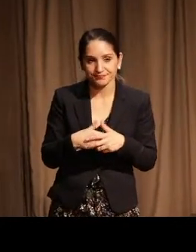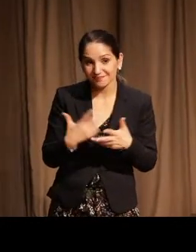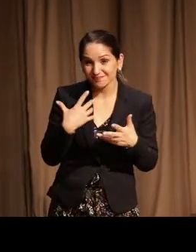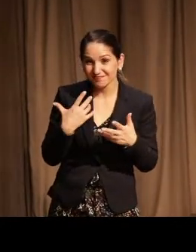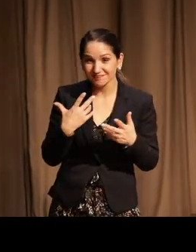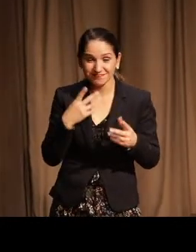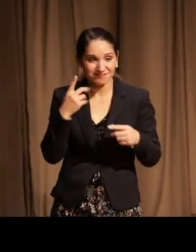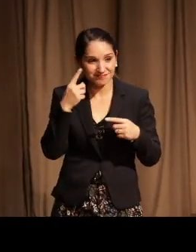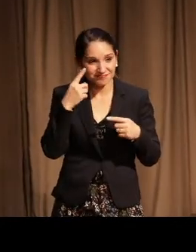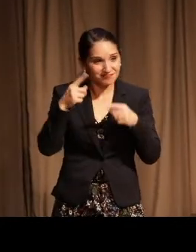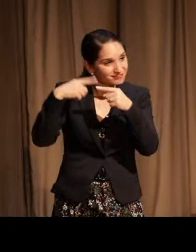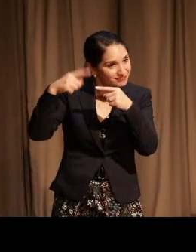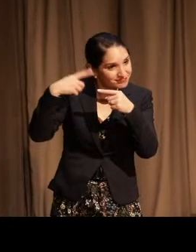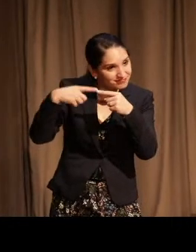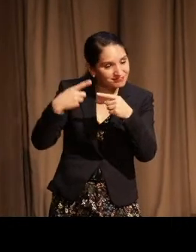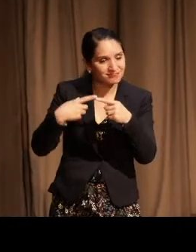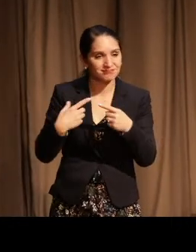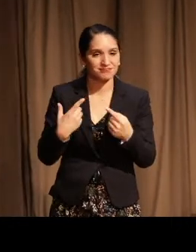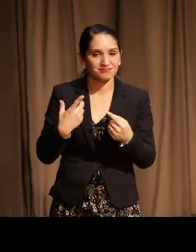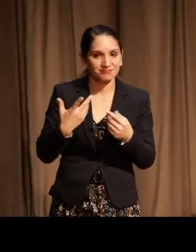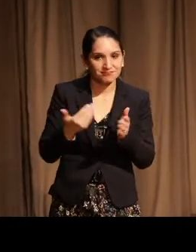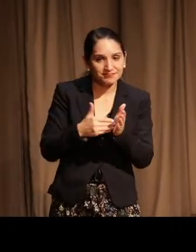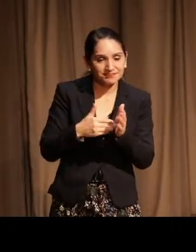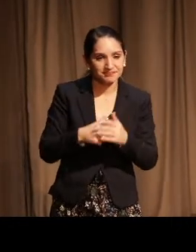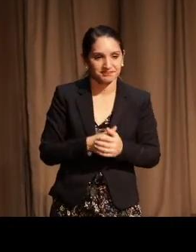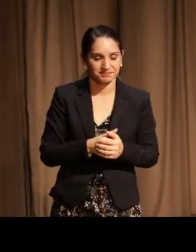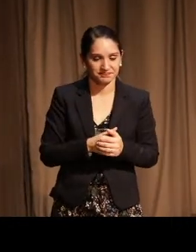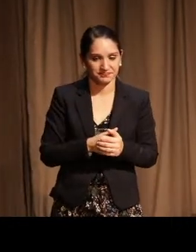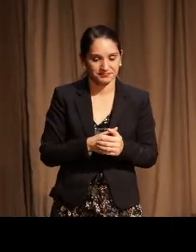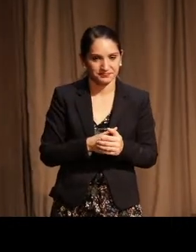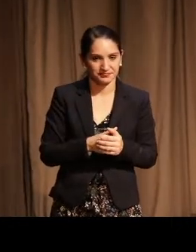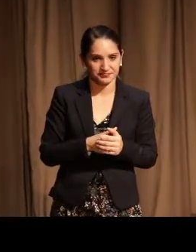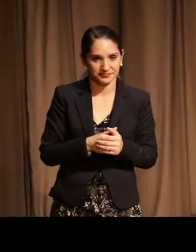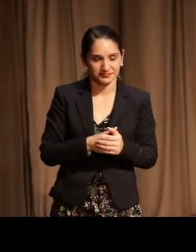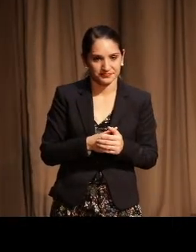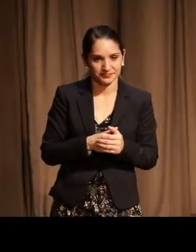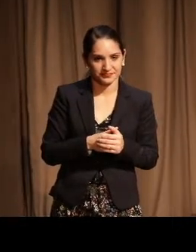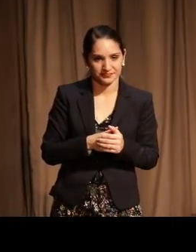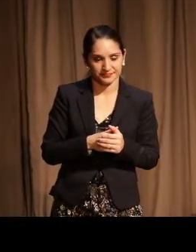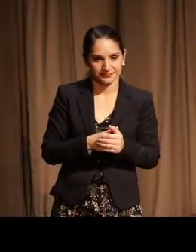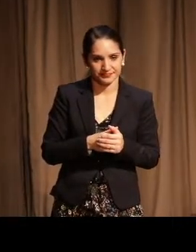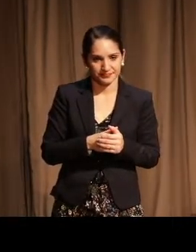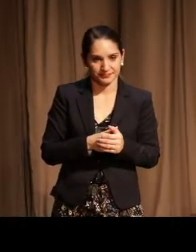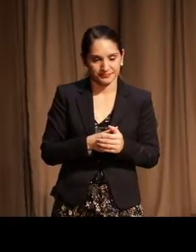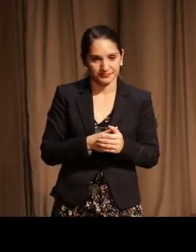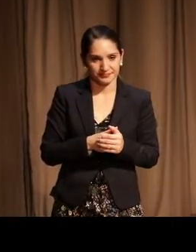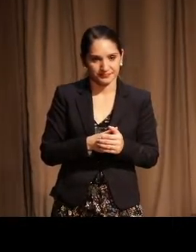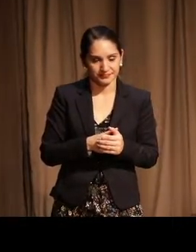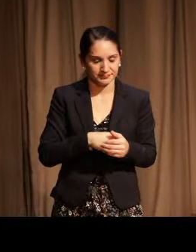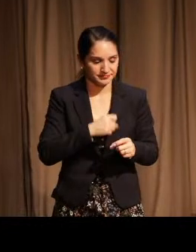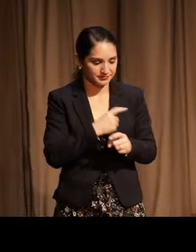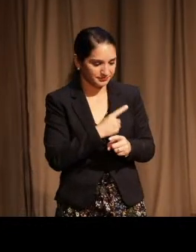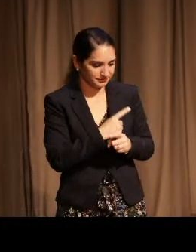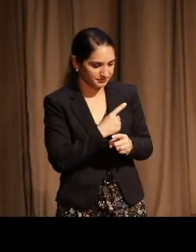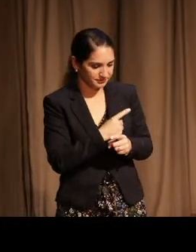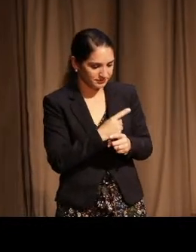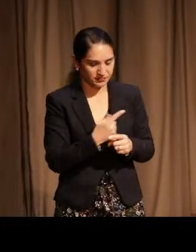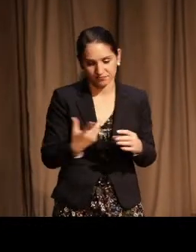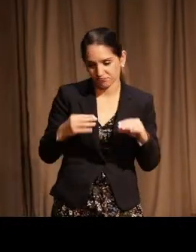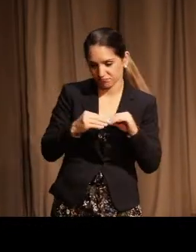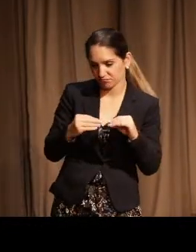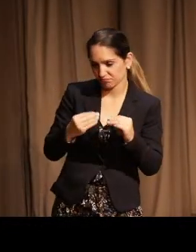Bring back to Yeah, life. bring I would back, say. yeah. Yeah, and Take a place like with